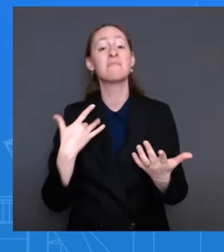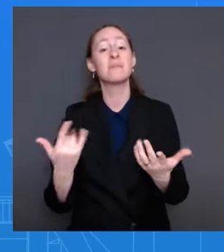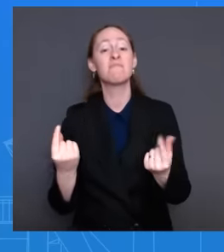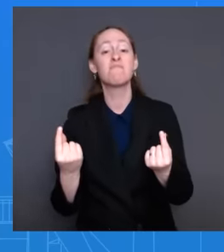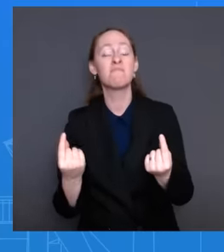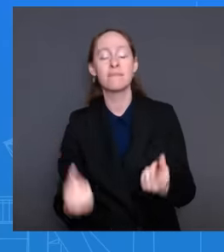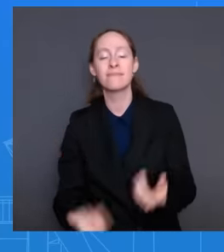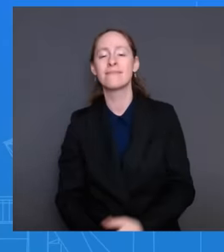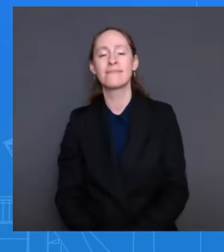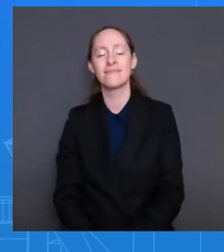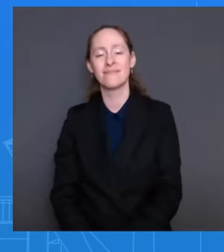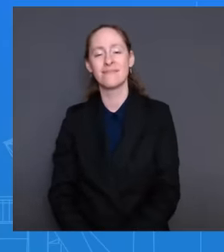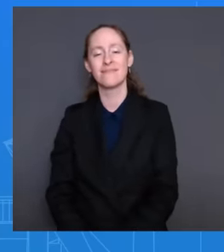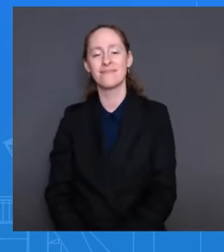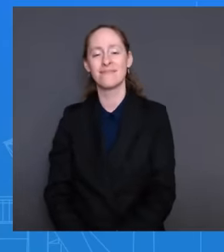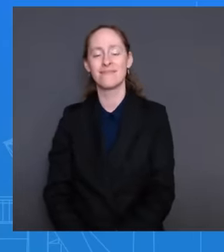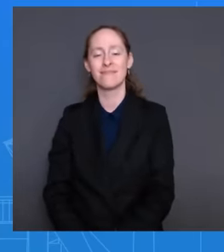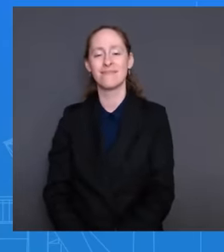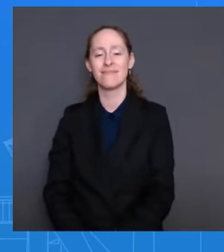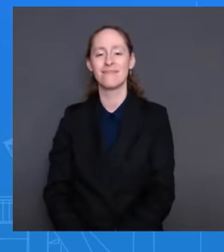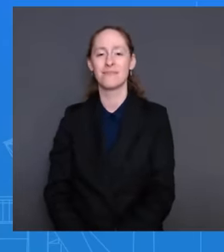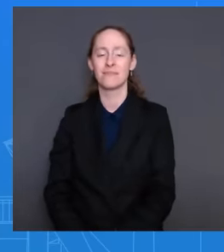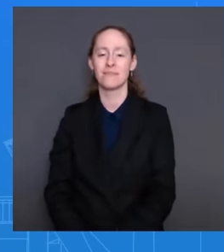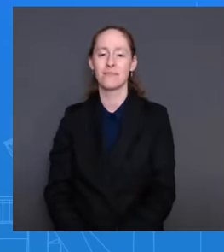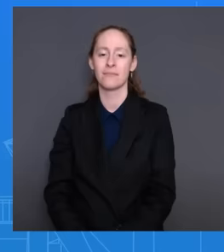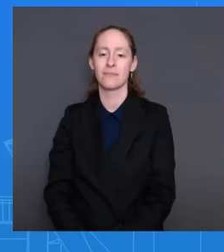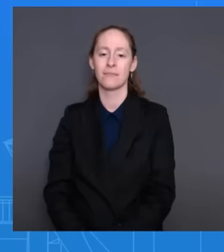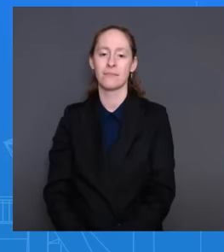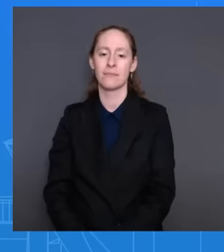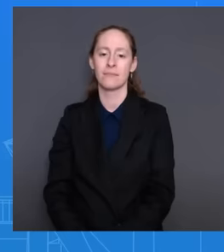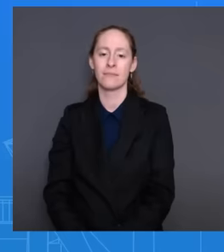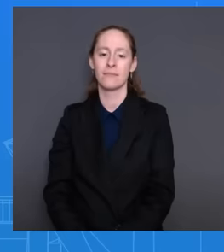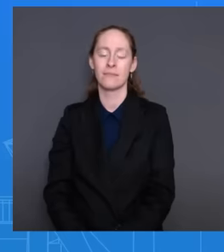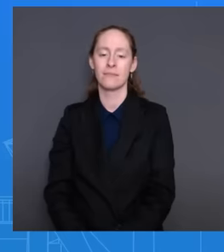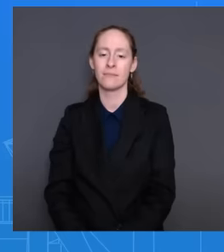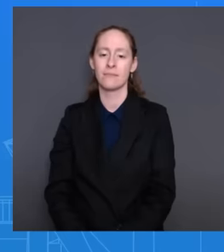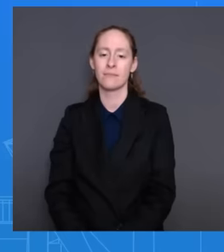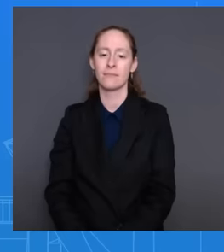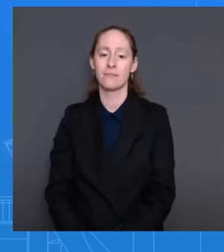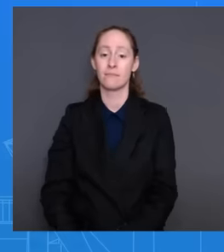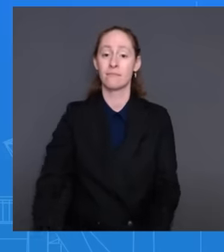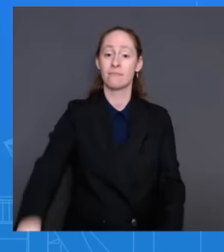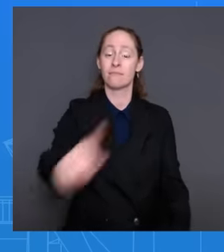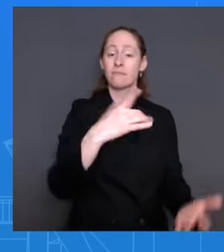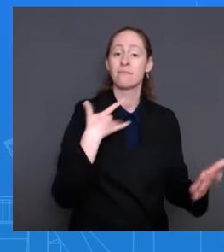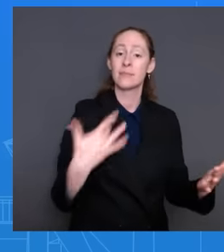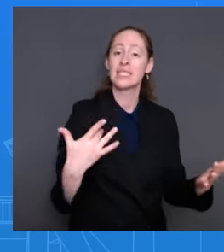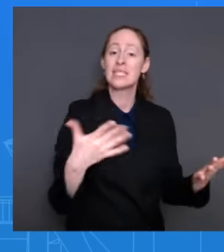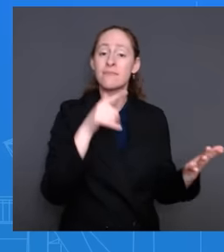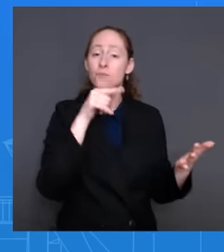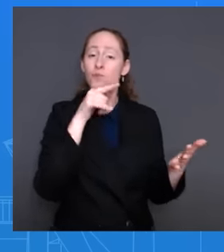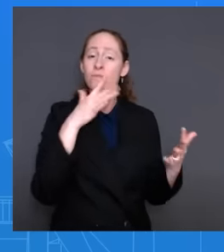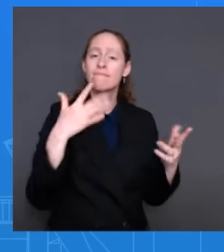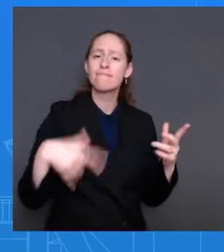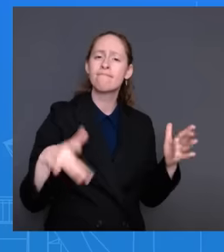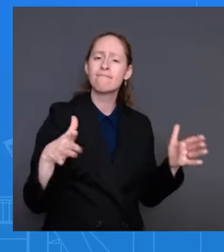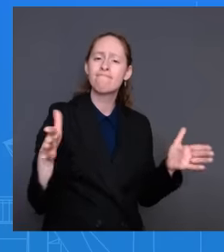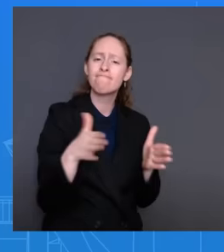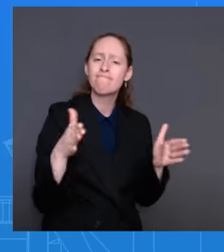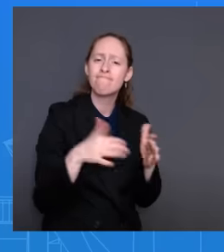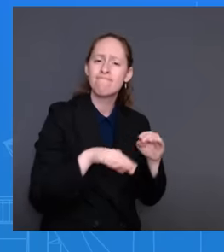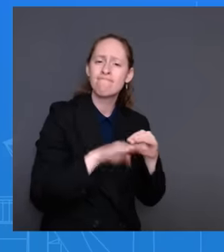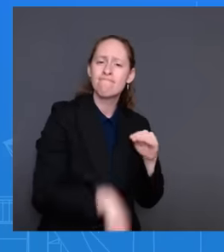than $50,000 per year, and many of whom are struggling